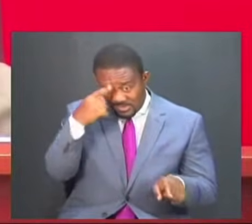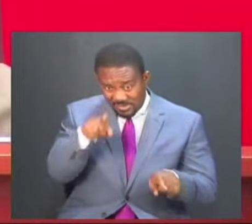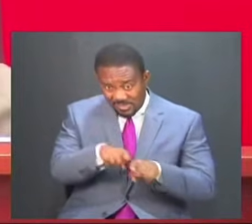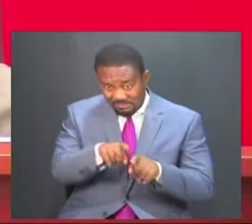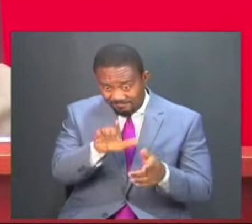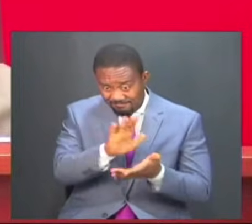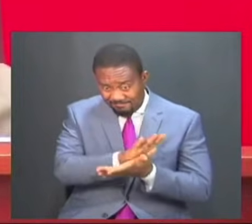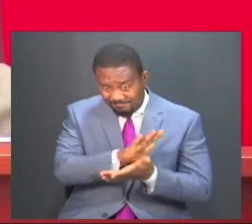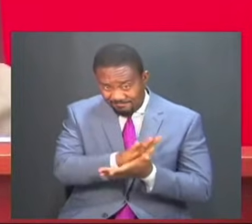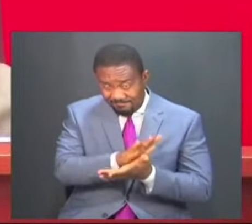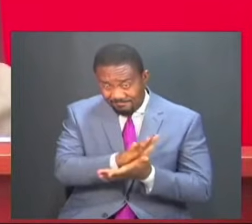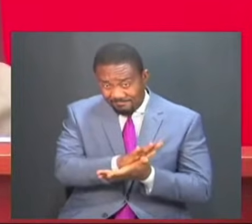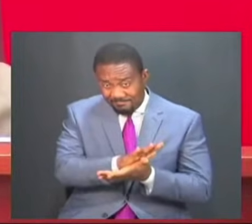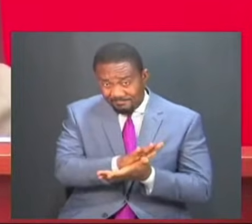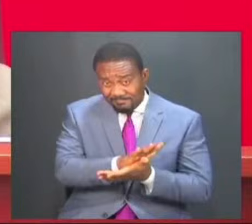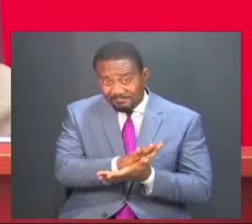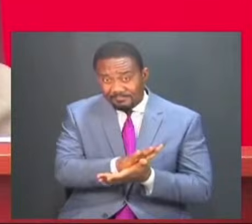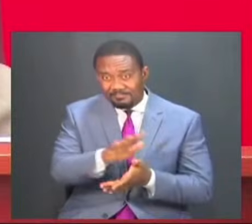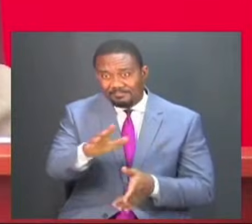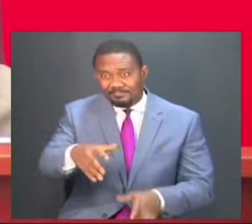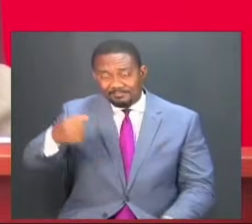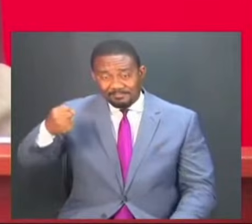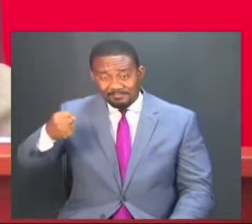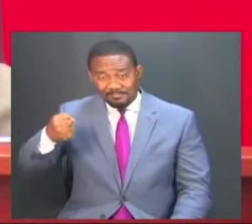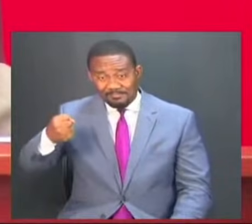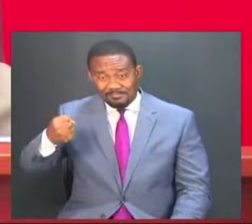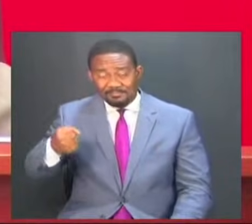hereby withdrawn.